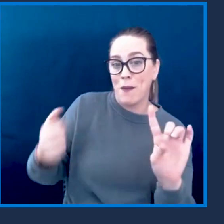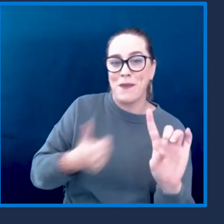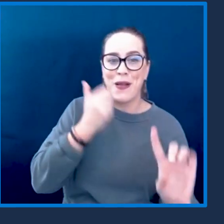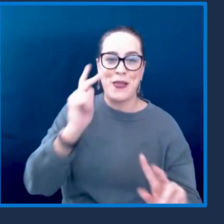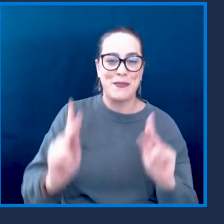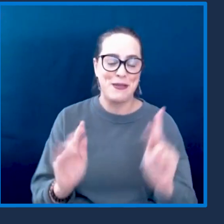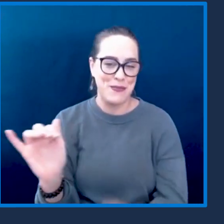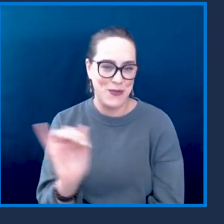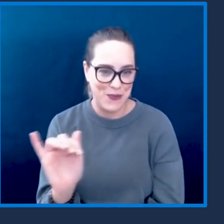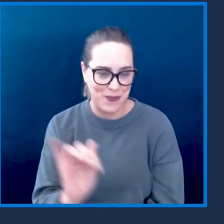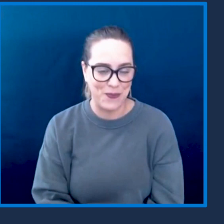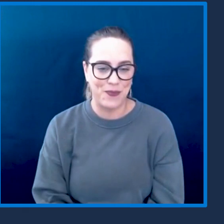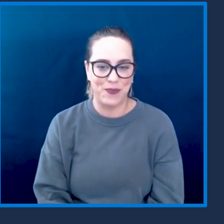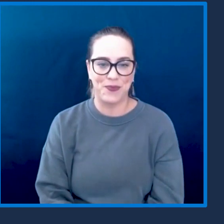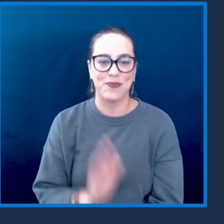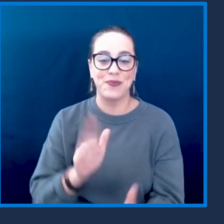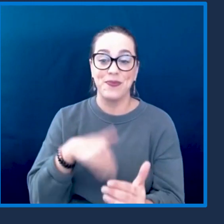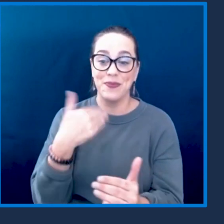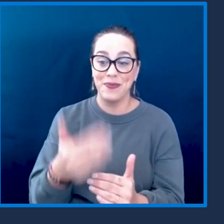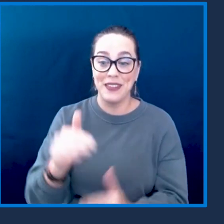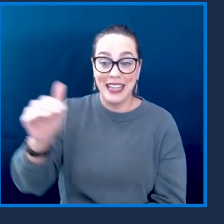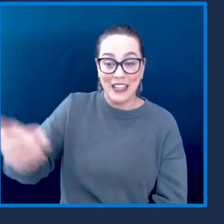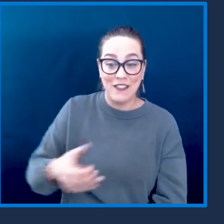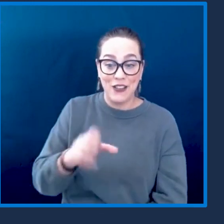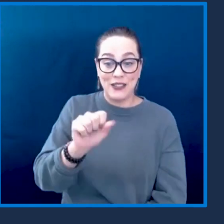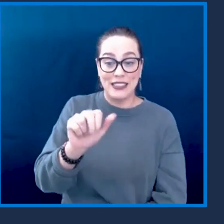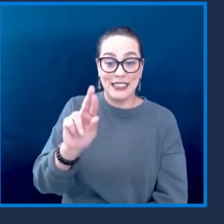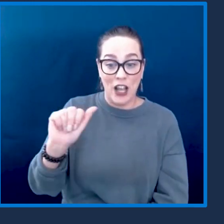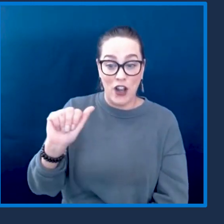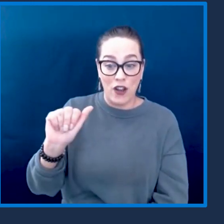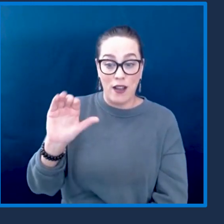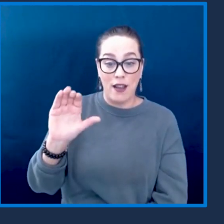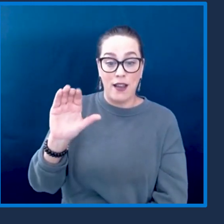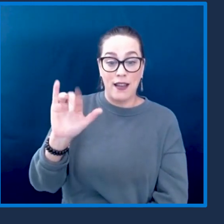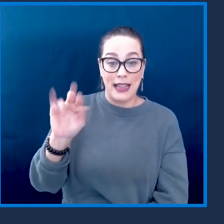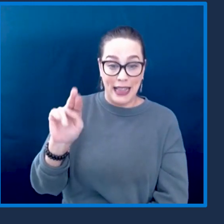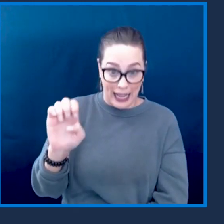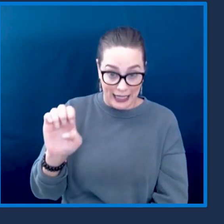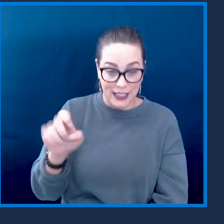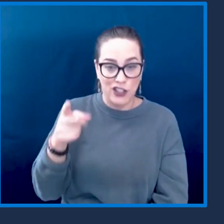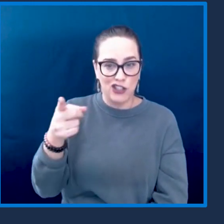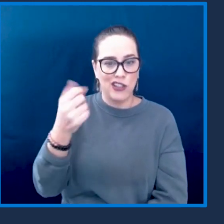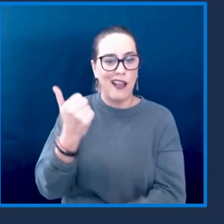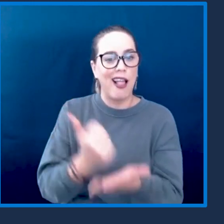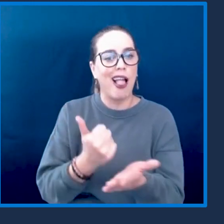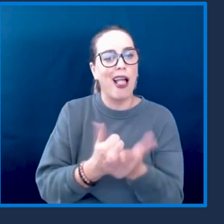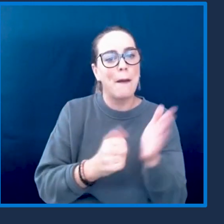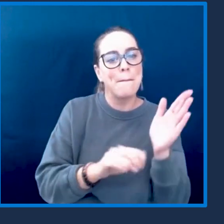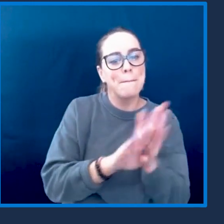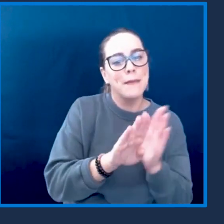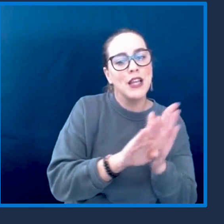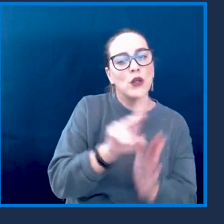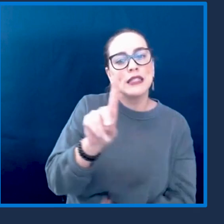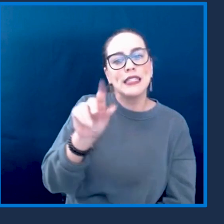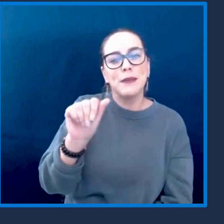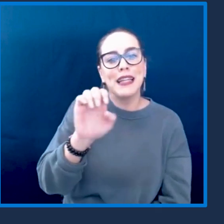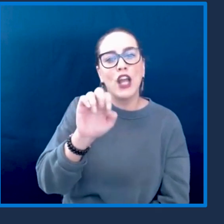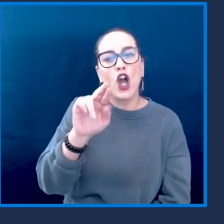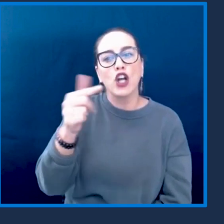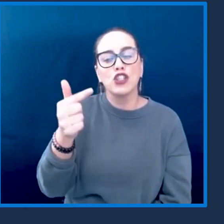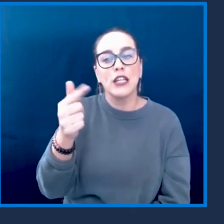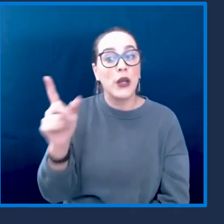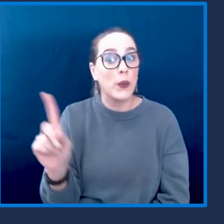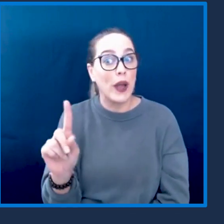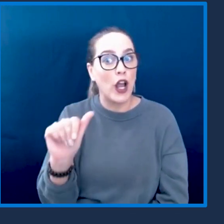Next, I would like to introduce Sara Klein. Sara helped build the U.S. Disability ERG at Accenture and will be sharing with us how tapping into